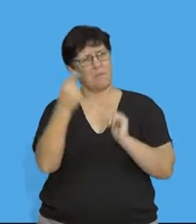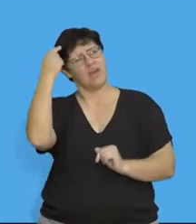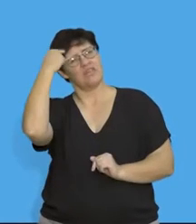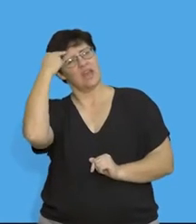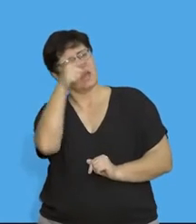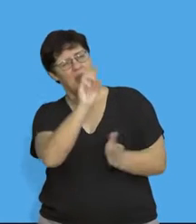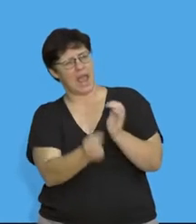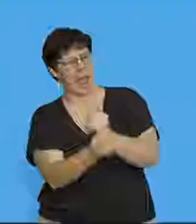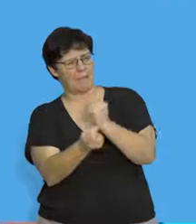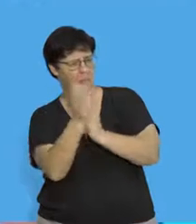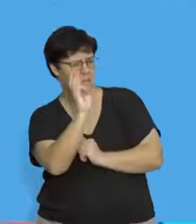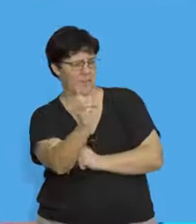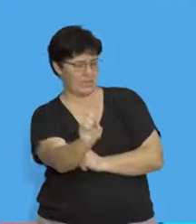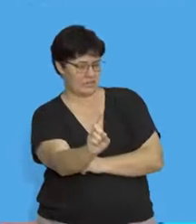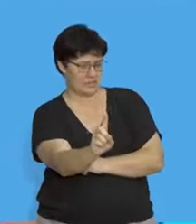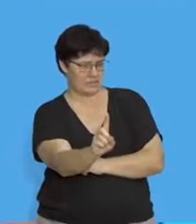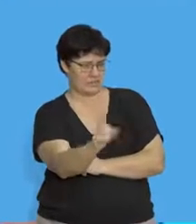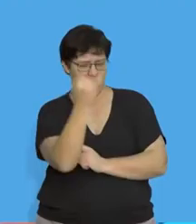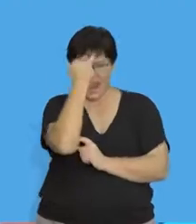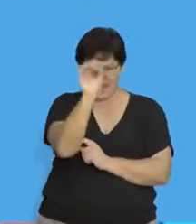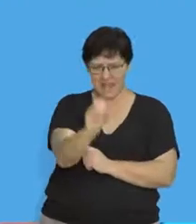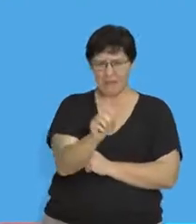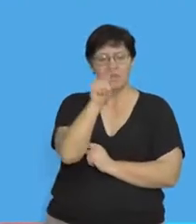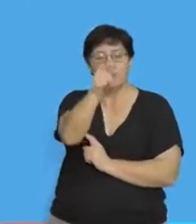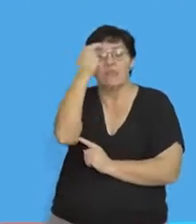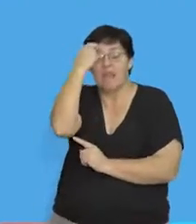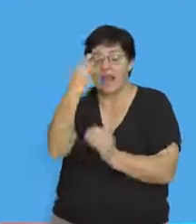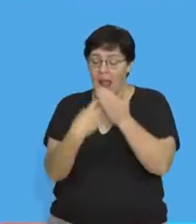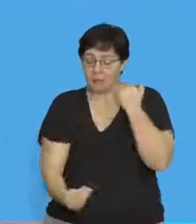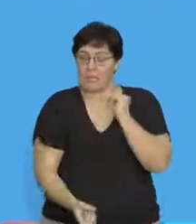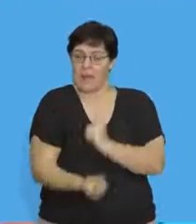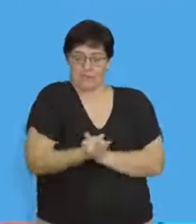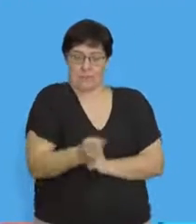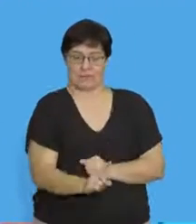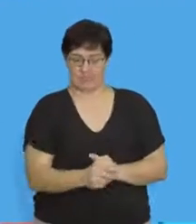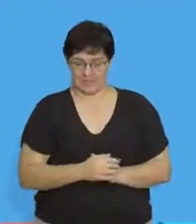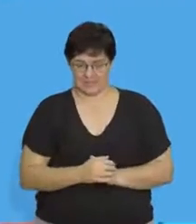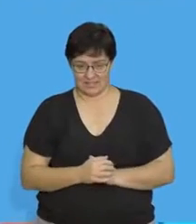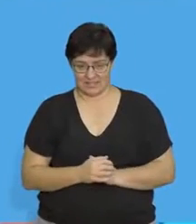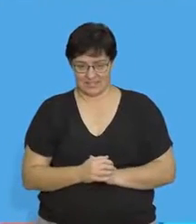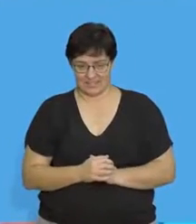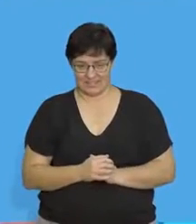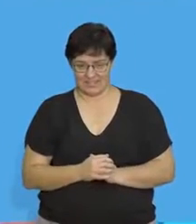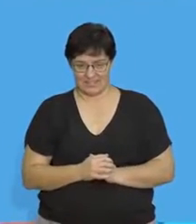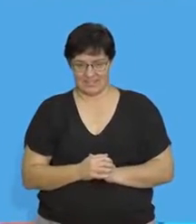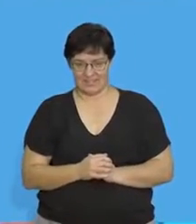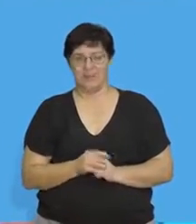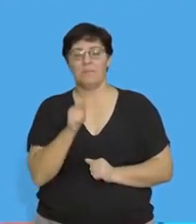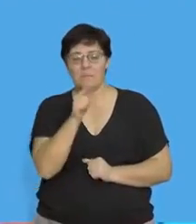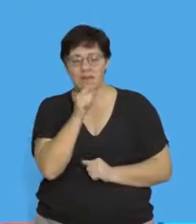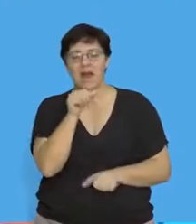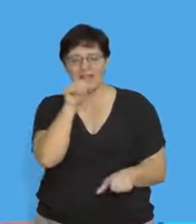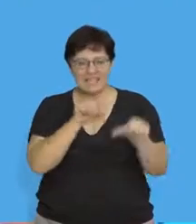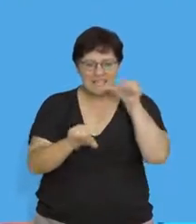what this experiment is about, but what do you think the outcome could be? Now, guys, this is good scientific